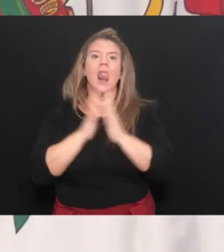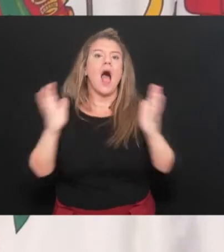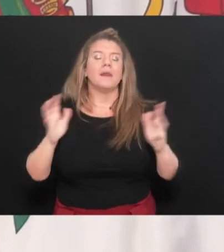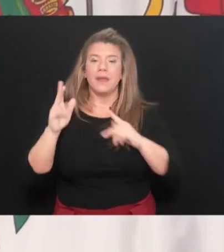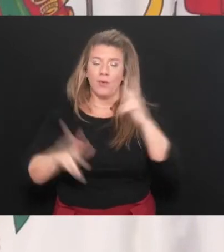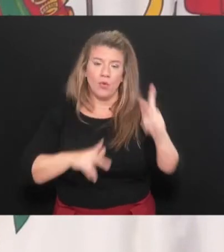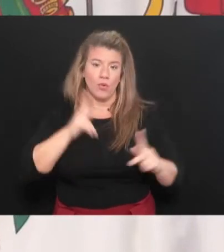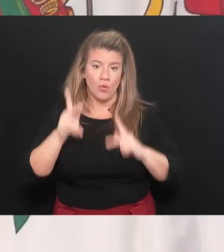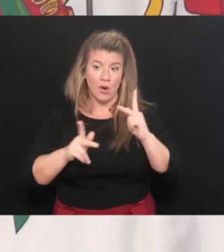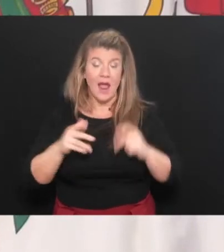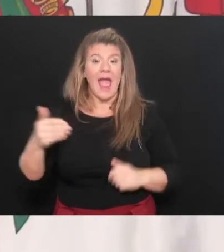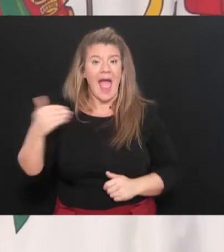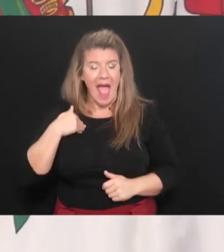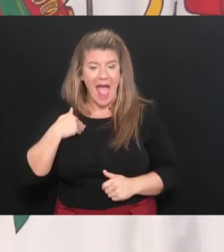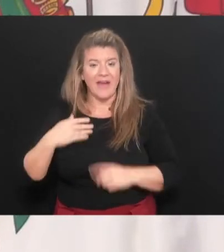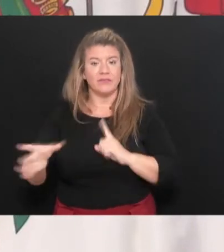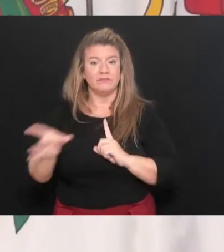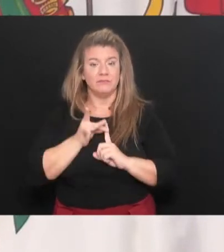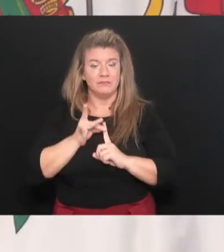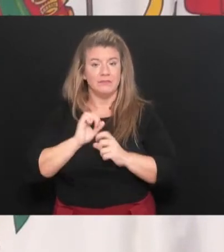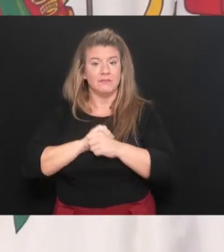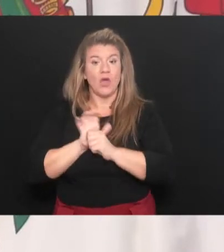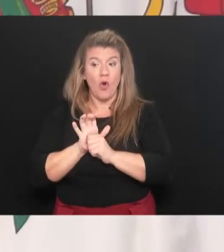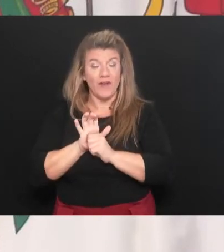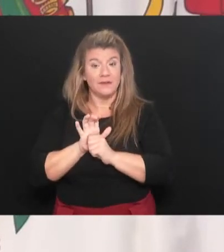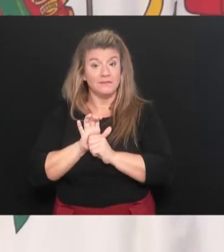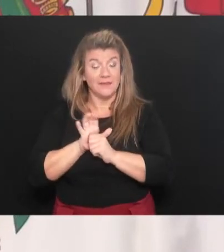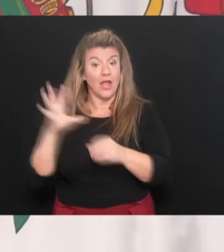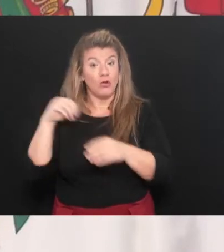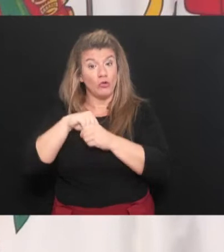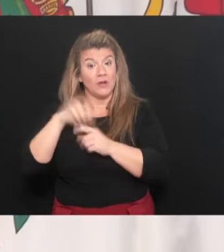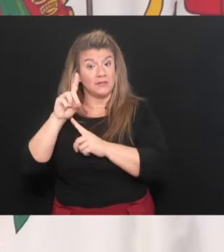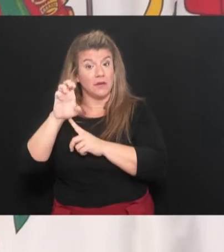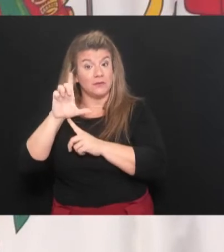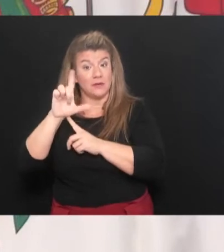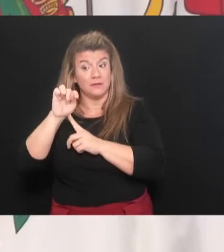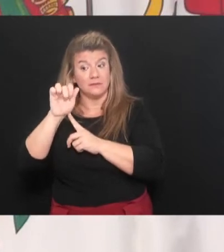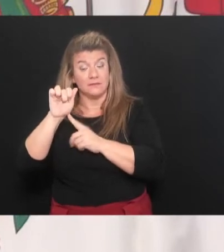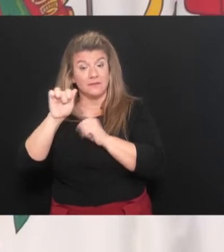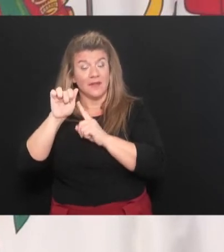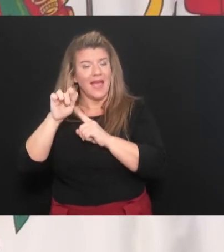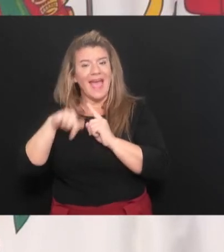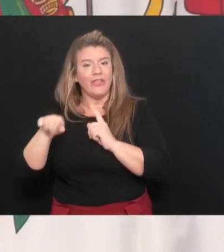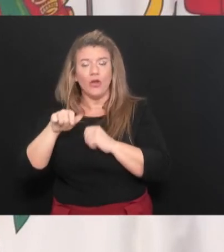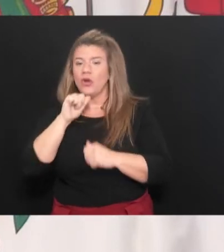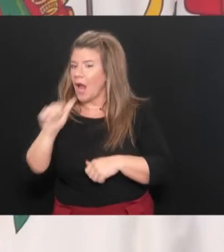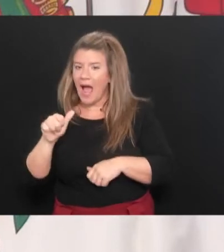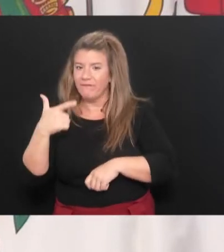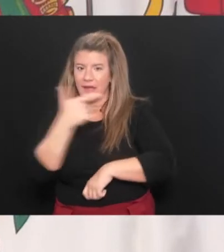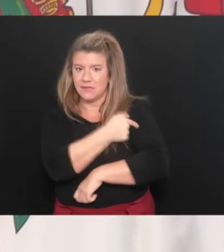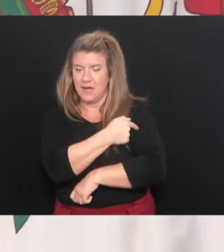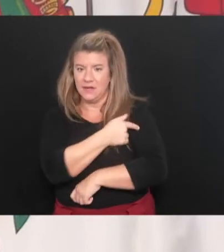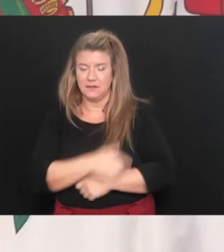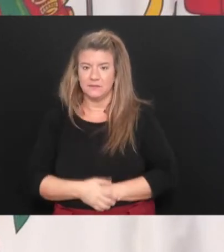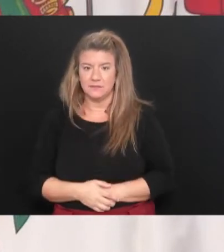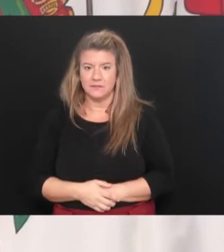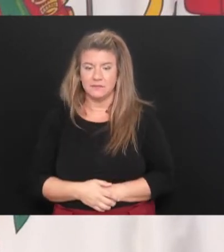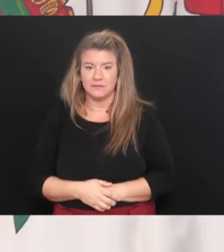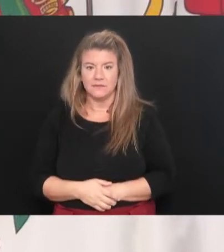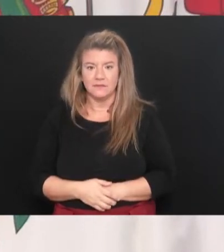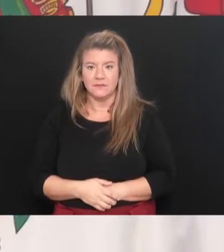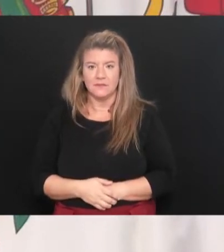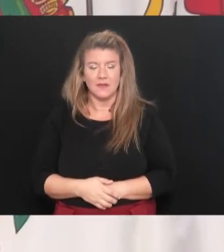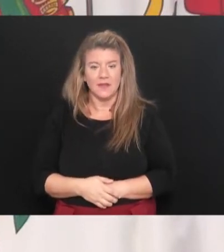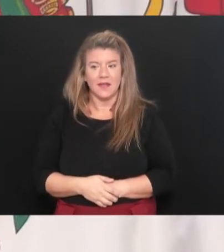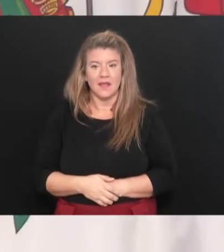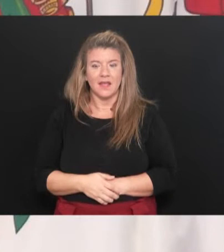that have COVID or have this Delta variant that are not vaccinated. West Virginia is